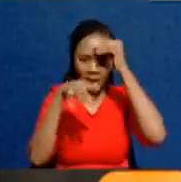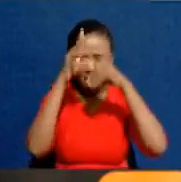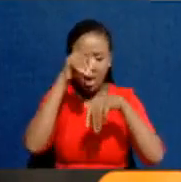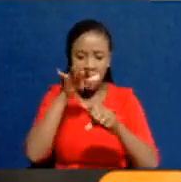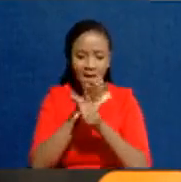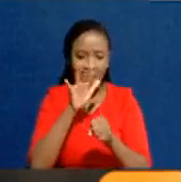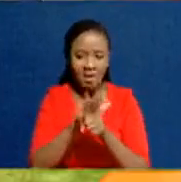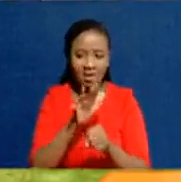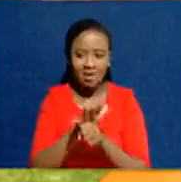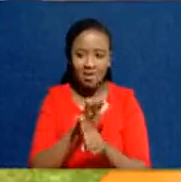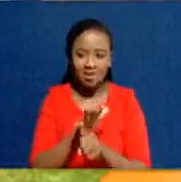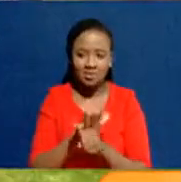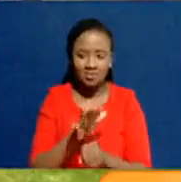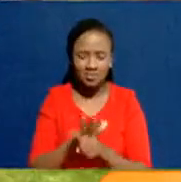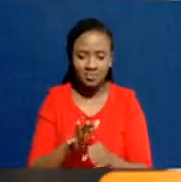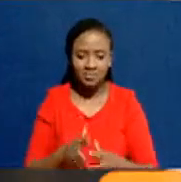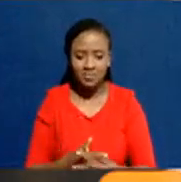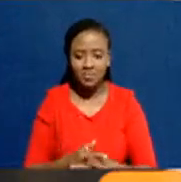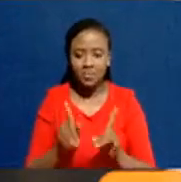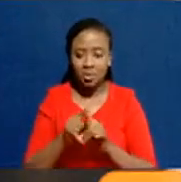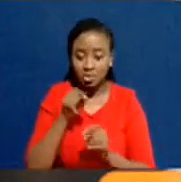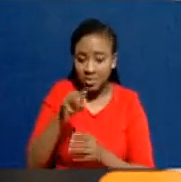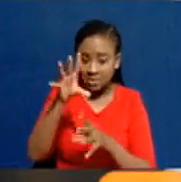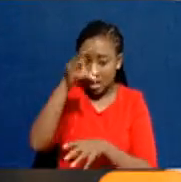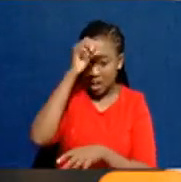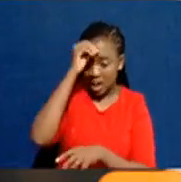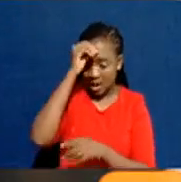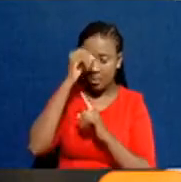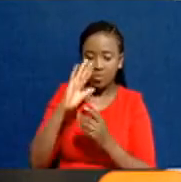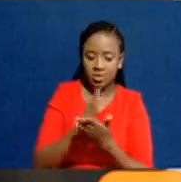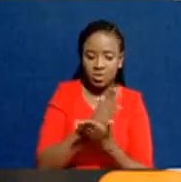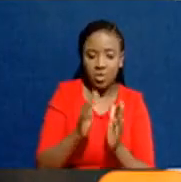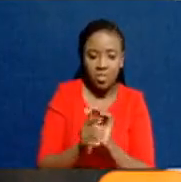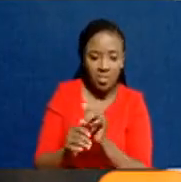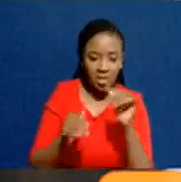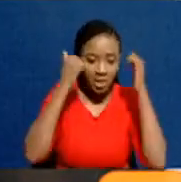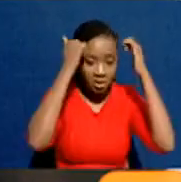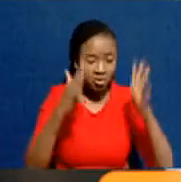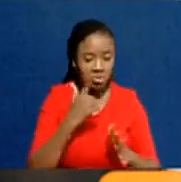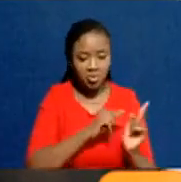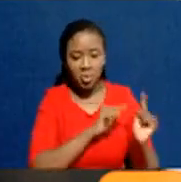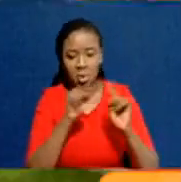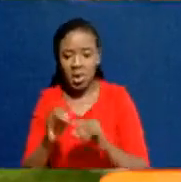much, like, trust me when I say that. And you're going to share this with our schoolmates and all those who weren't able to make it here.